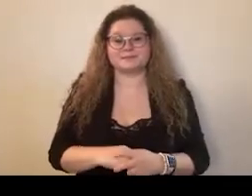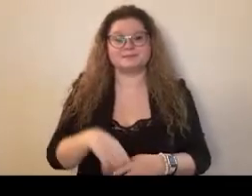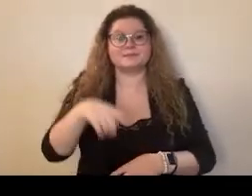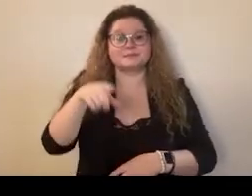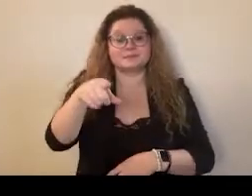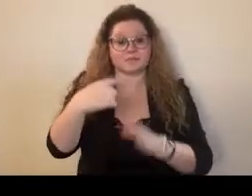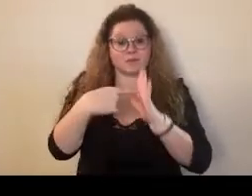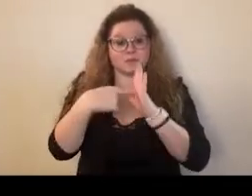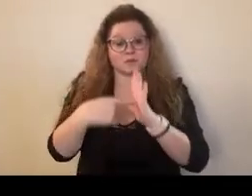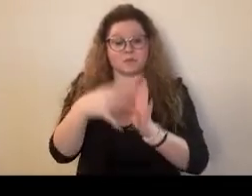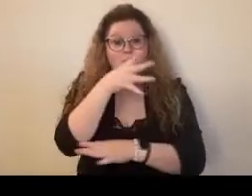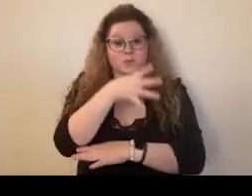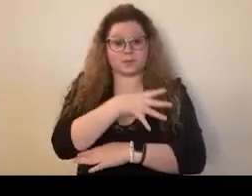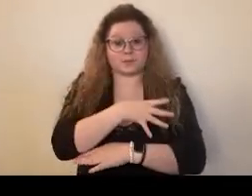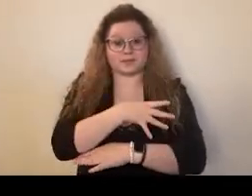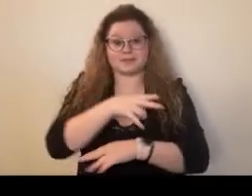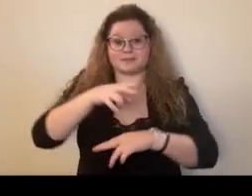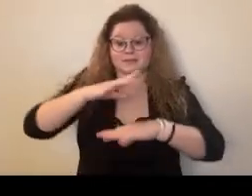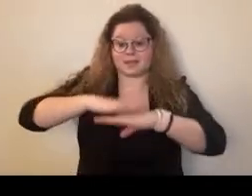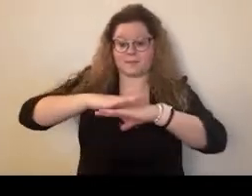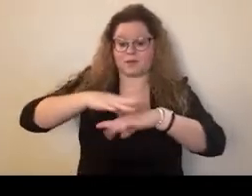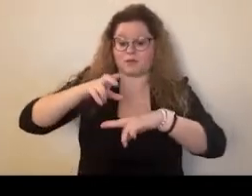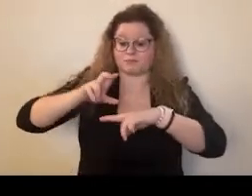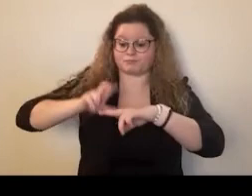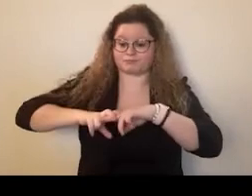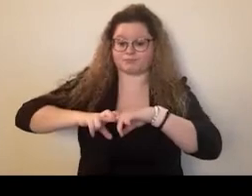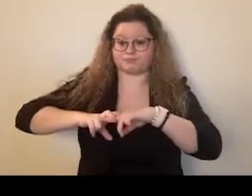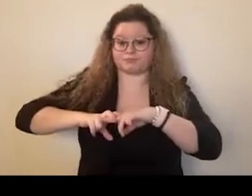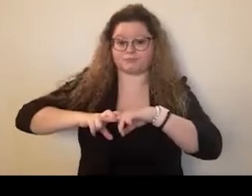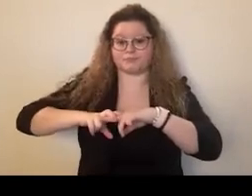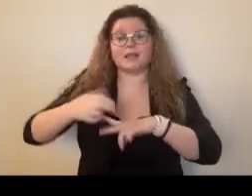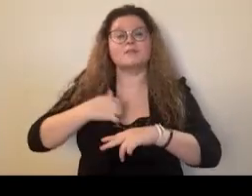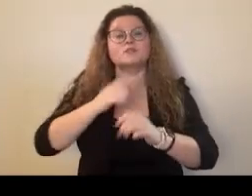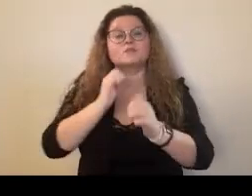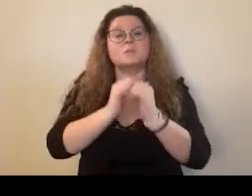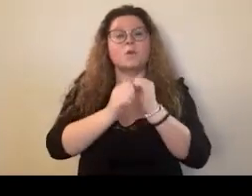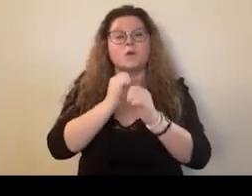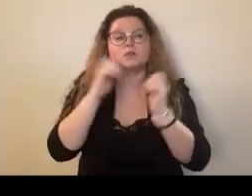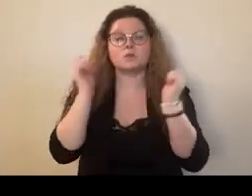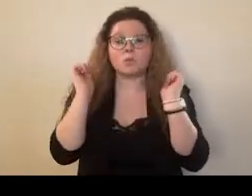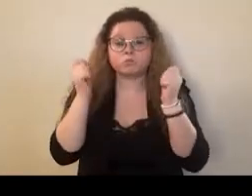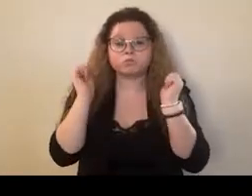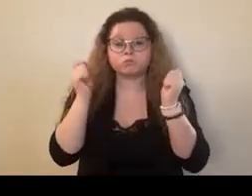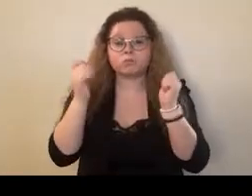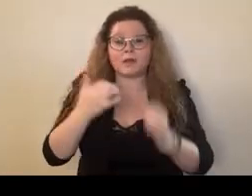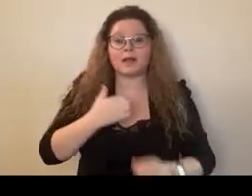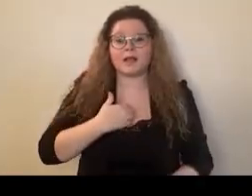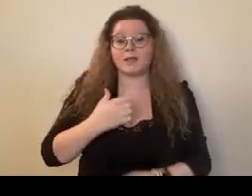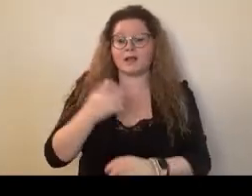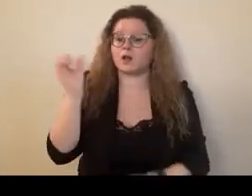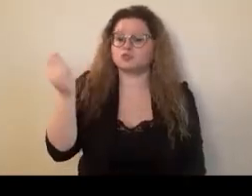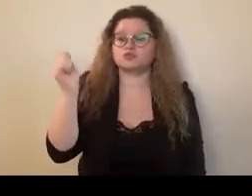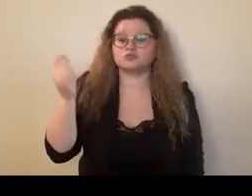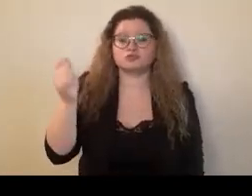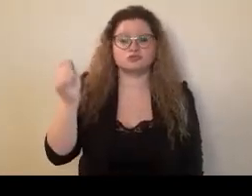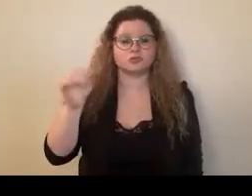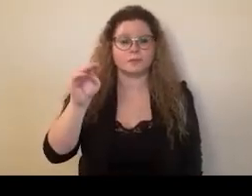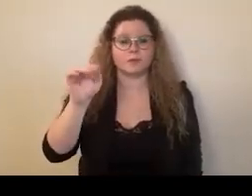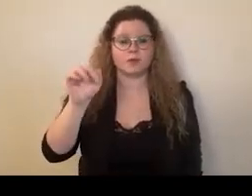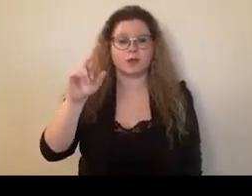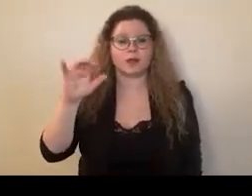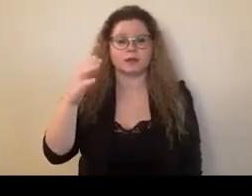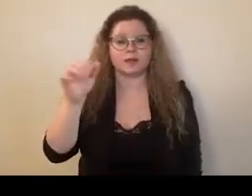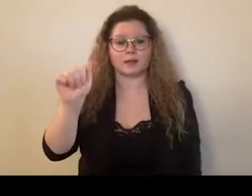a lady seated at a table, wearing a sports hoodie, holding a maraca. She's